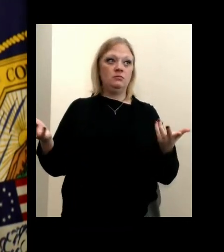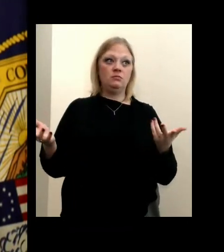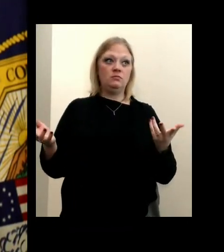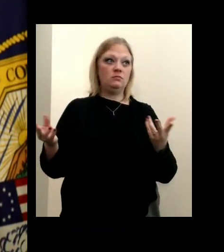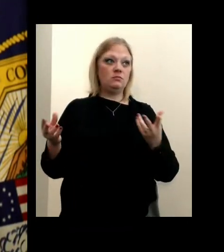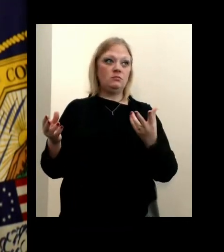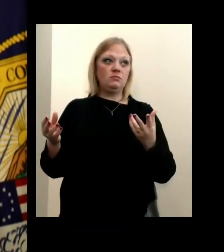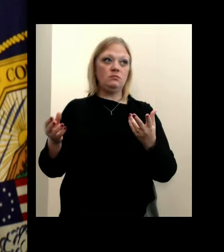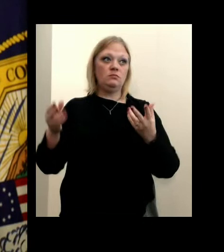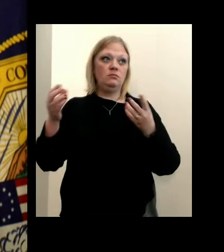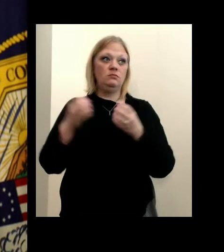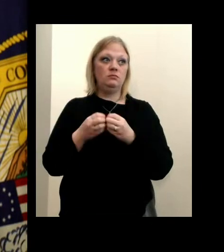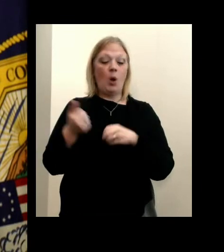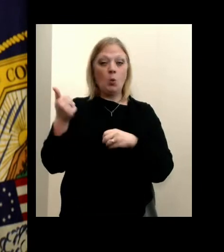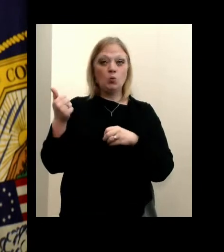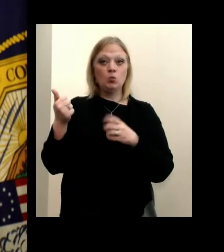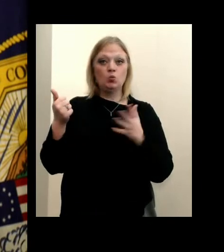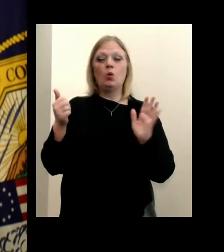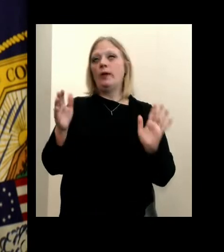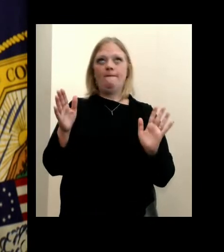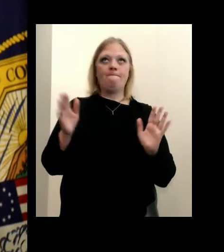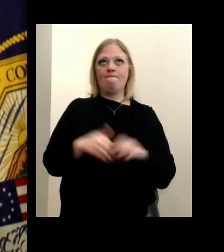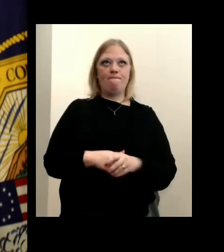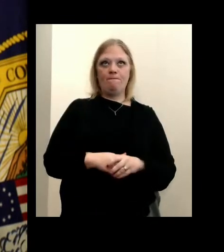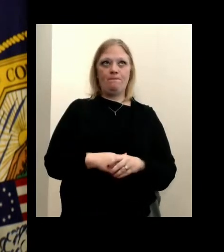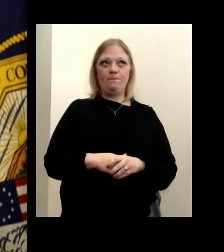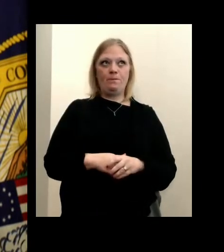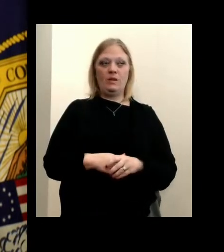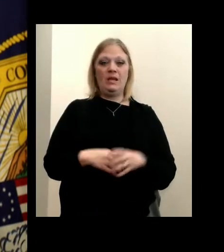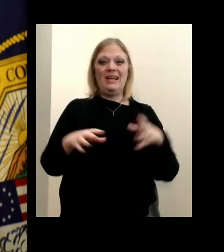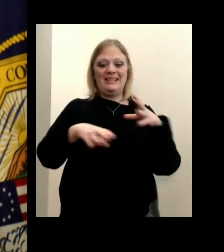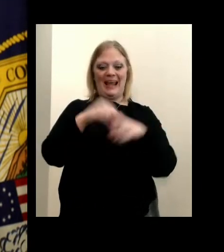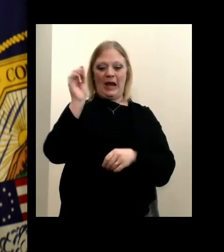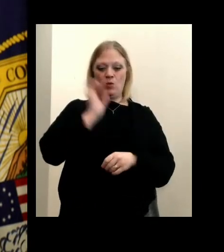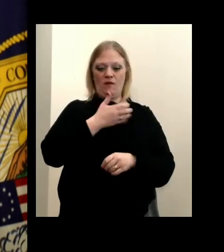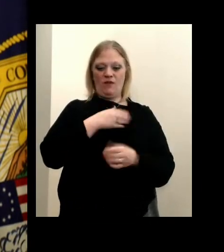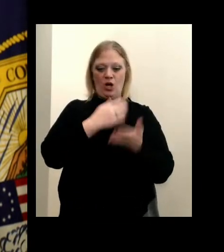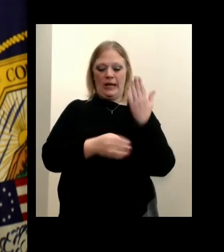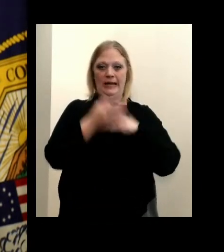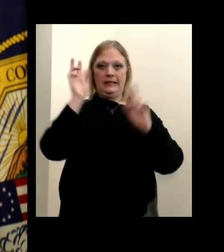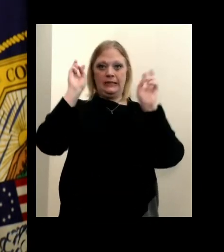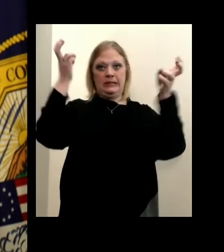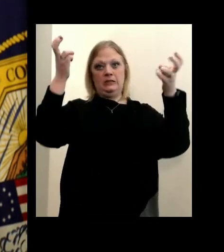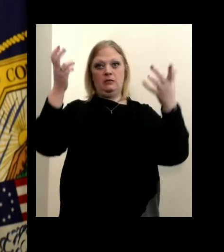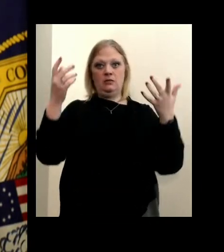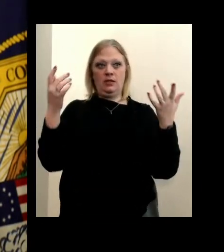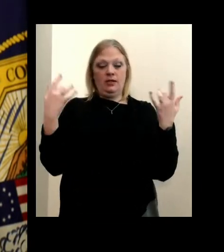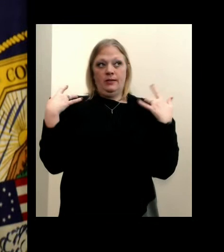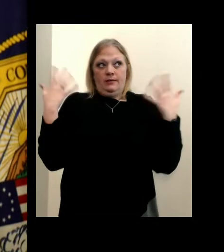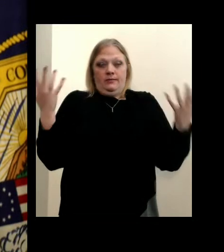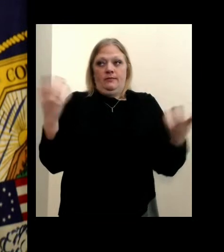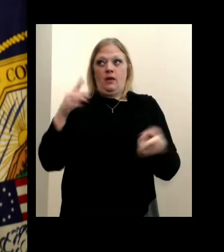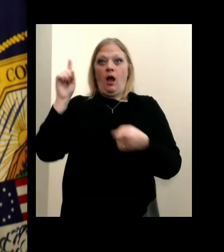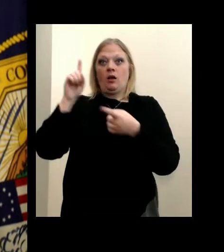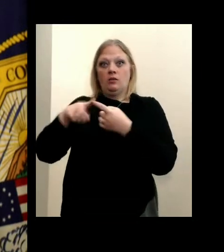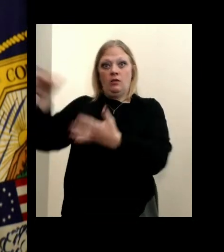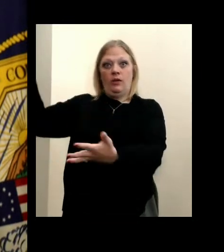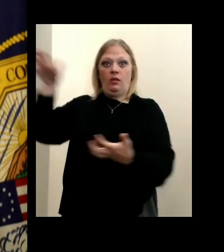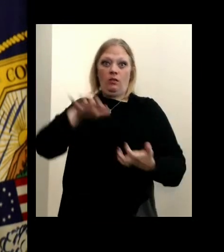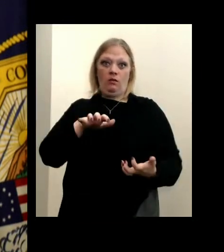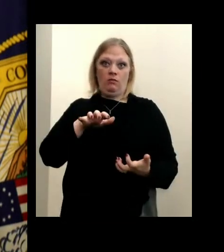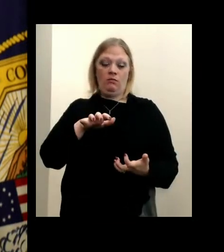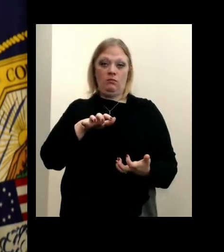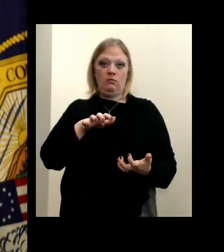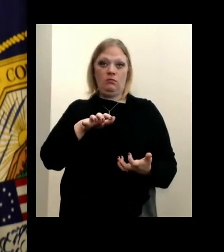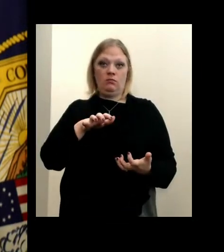of it, let's put it this way, it is all out of our hands until we actually get a vaccine dose. Then we can put it in somebody's arm. But until